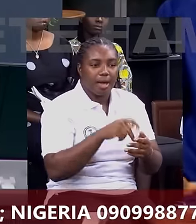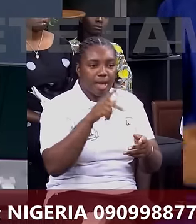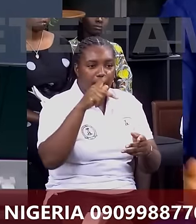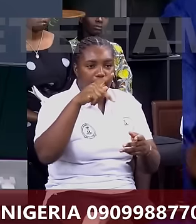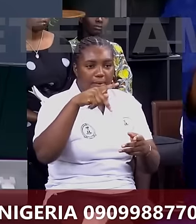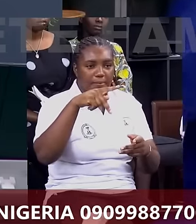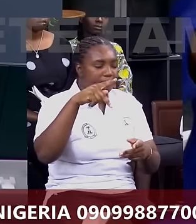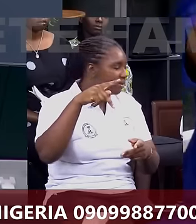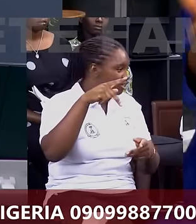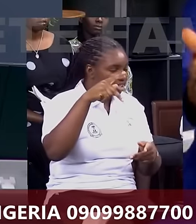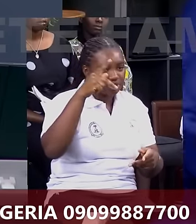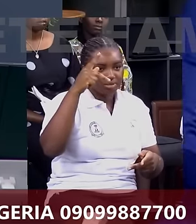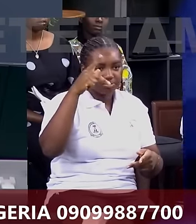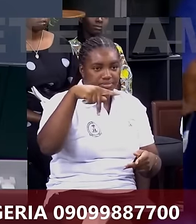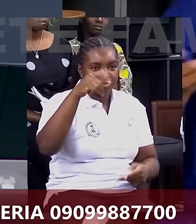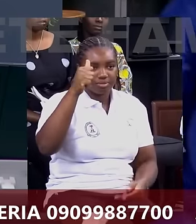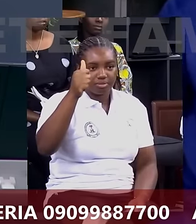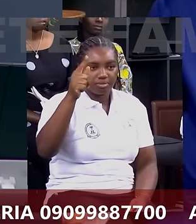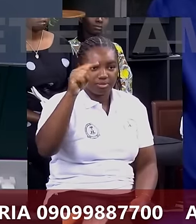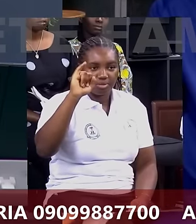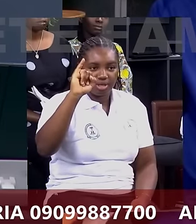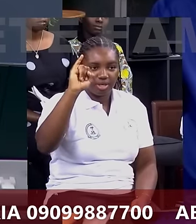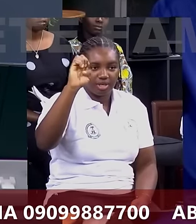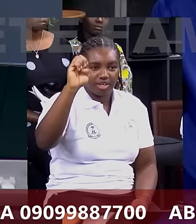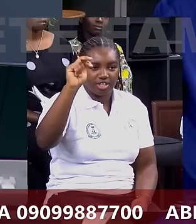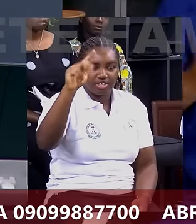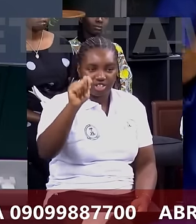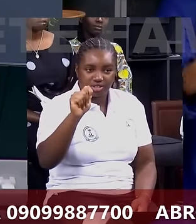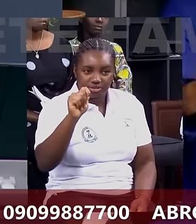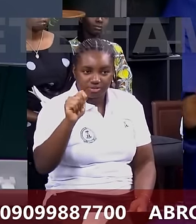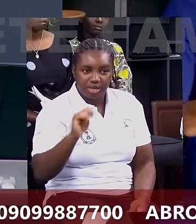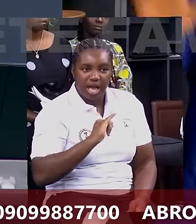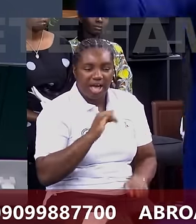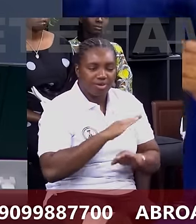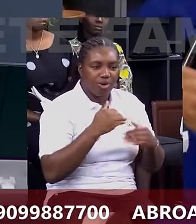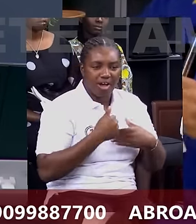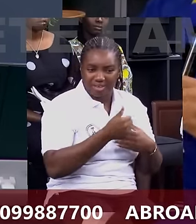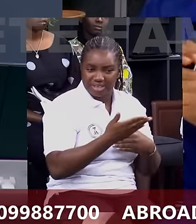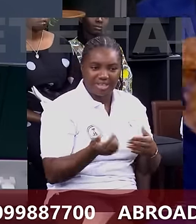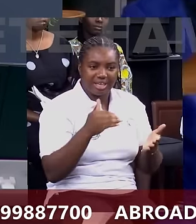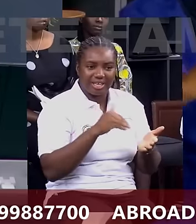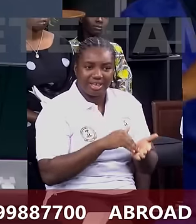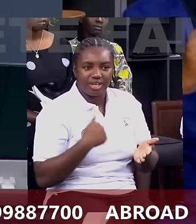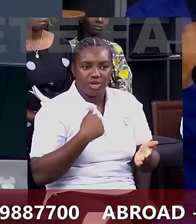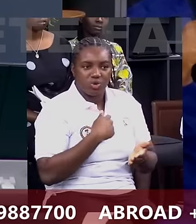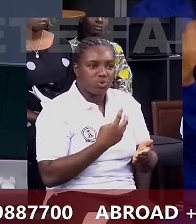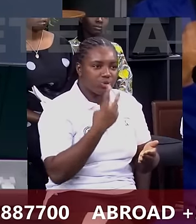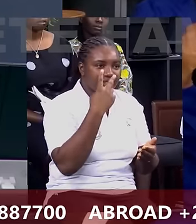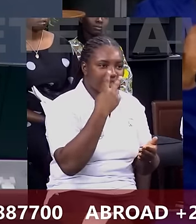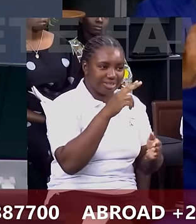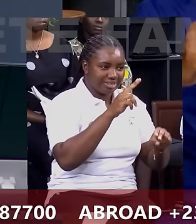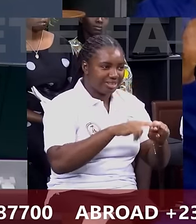hospital. Kidney transplant is not up to 10% of what we do. I don't have anything again. We'll now sit down and go to Meraba and be